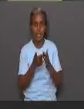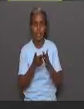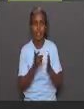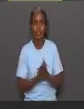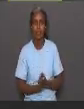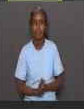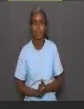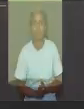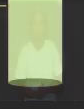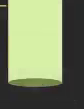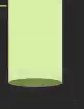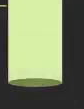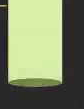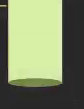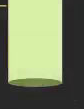Begin.